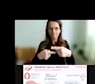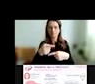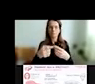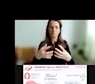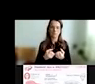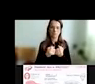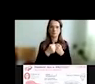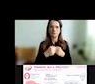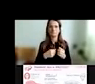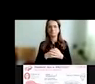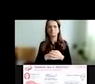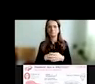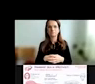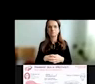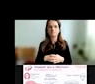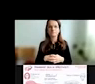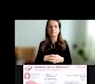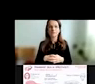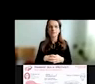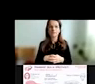and consistently